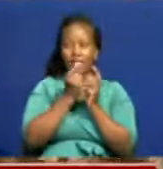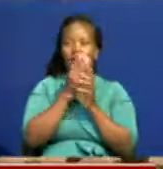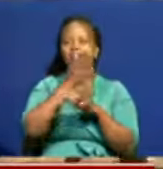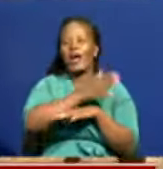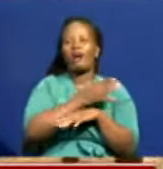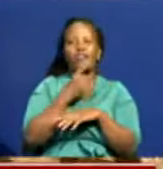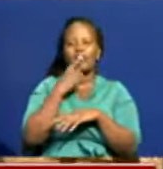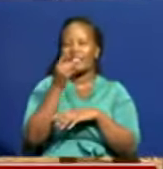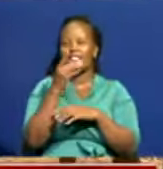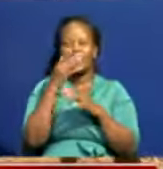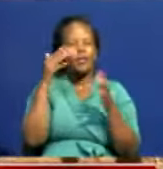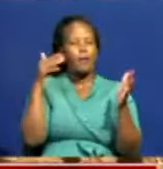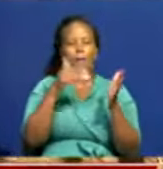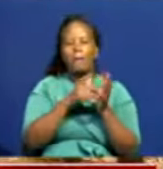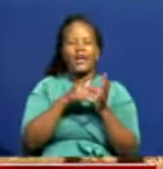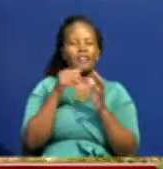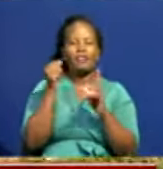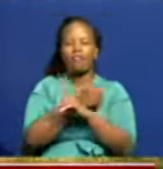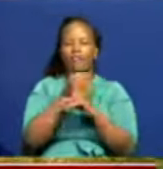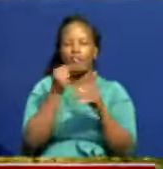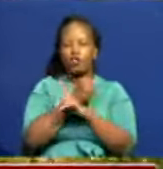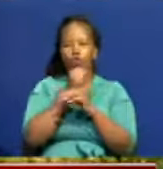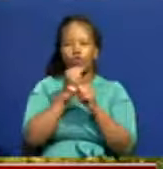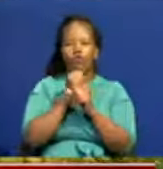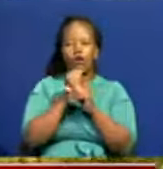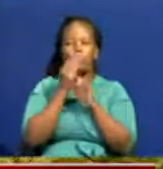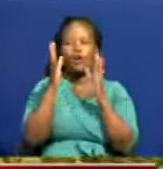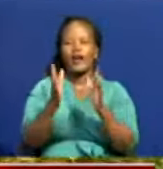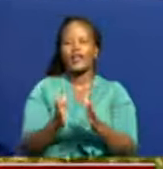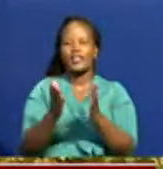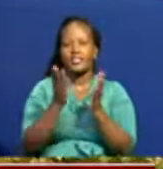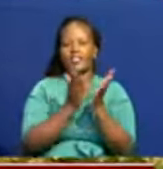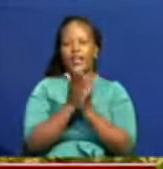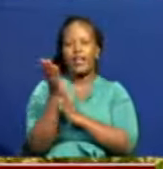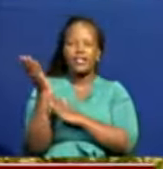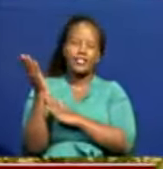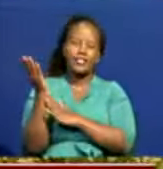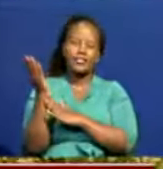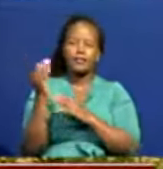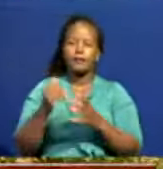arguing that the ban was a violation of workers' rights. Kasi Chanamasha, Prime Edition.